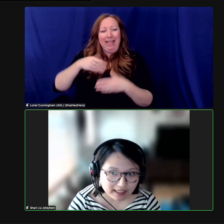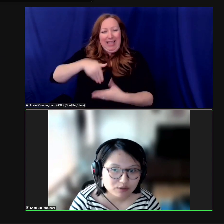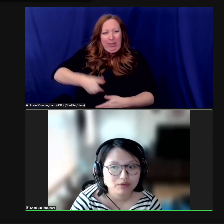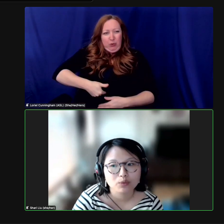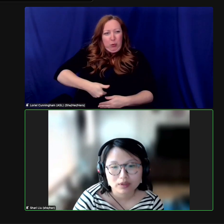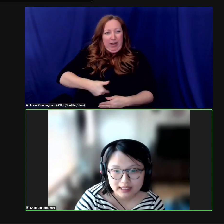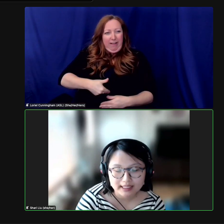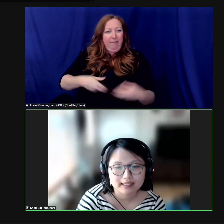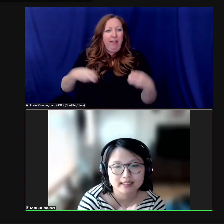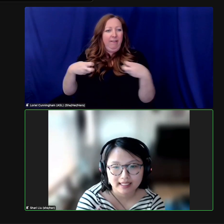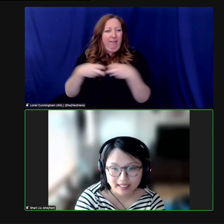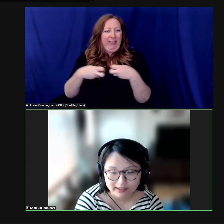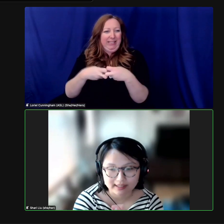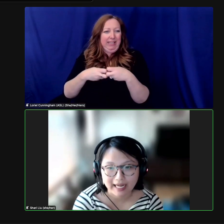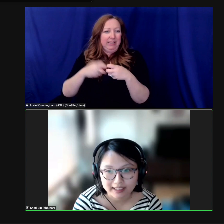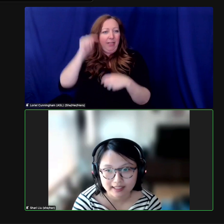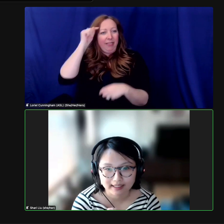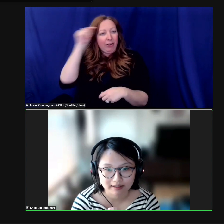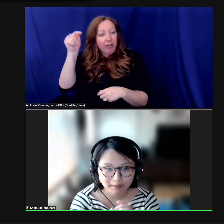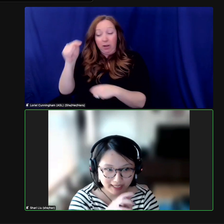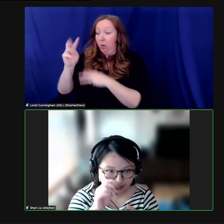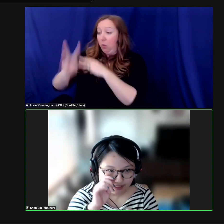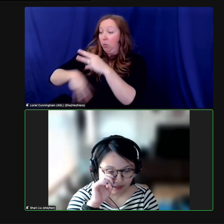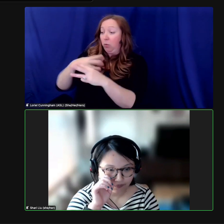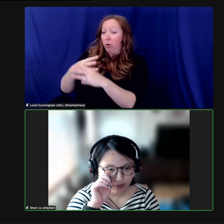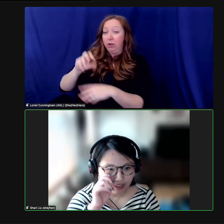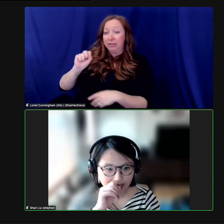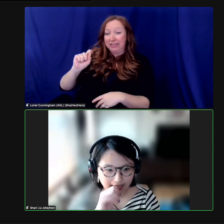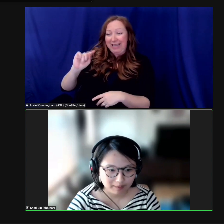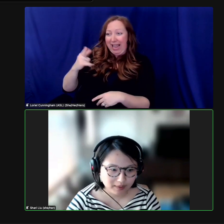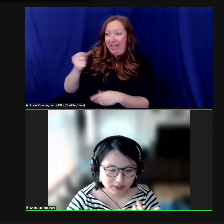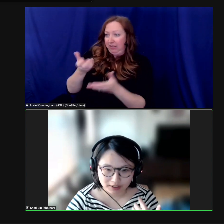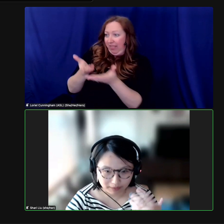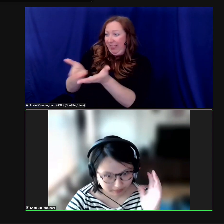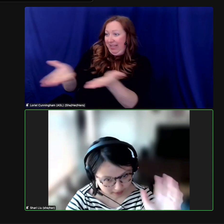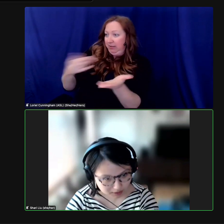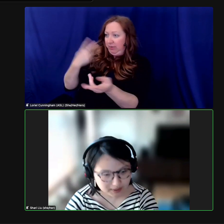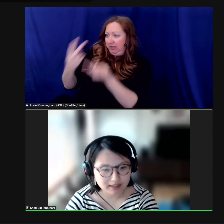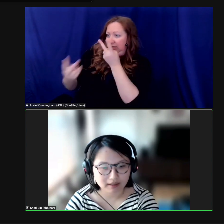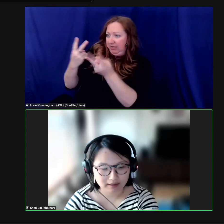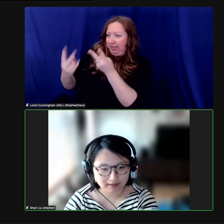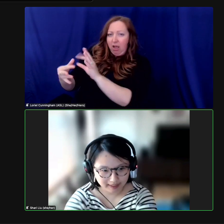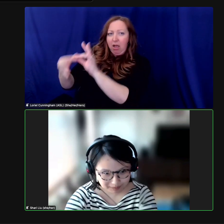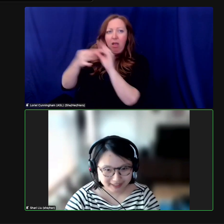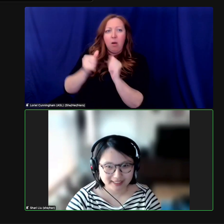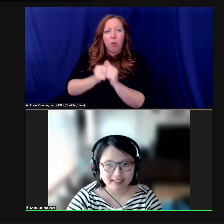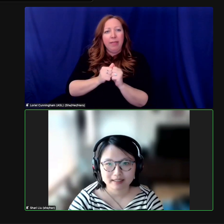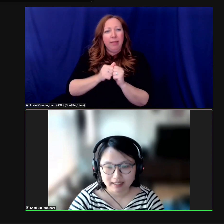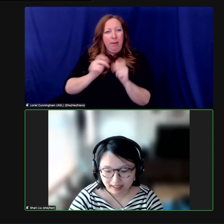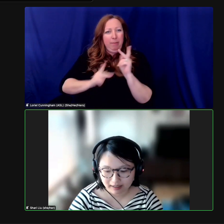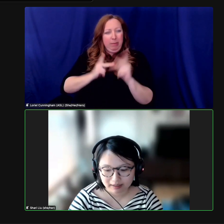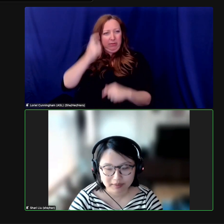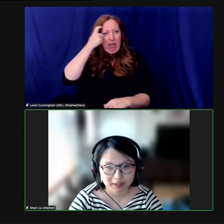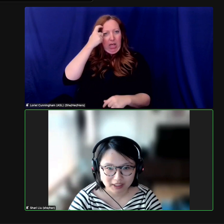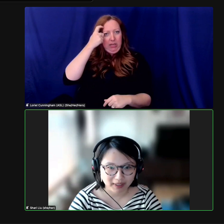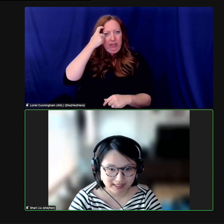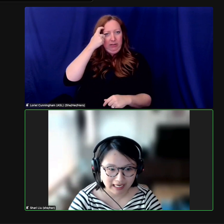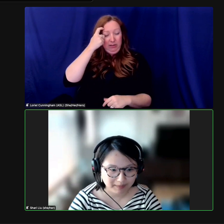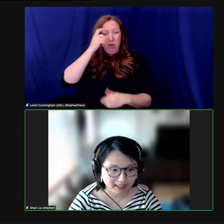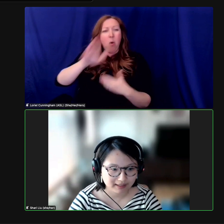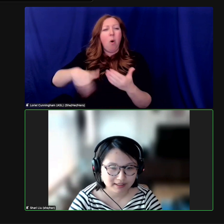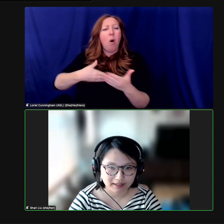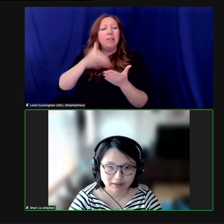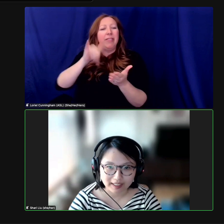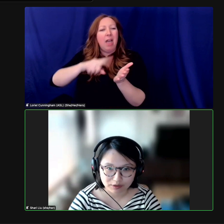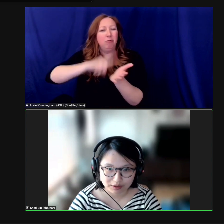that connects the world states to the agent's actions in their mind. So this was all in place pretty much by the